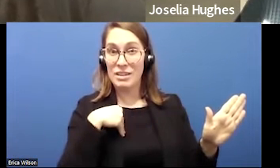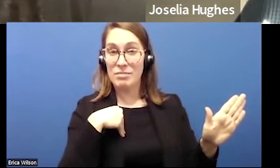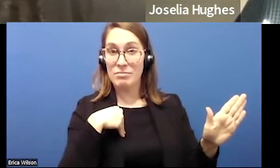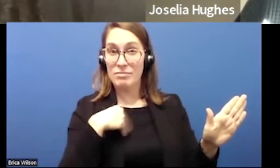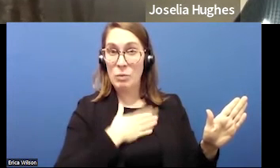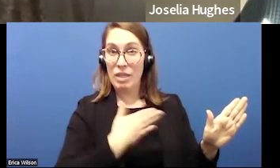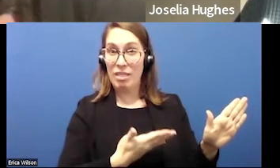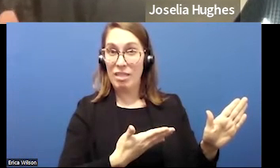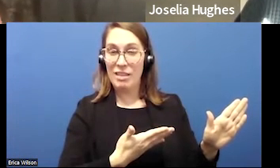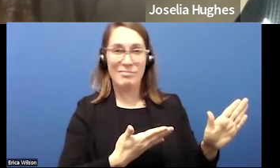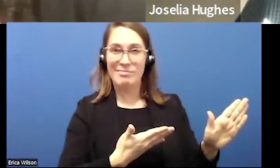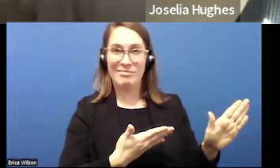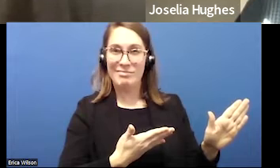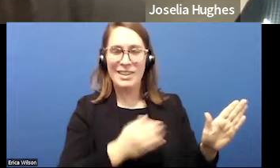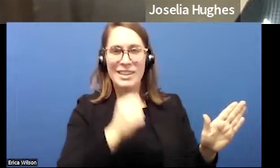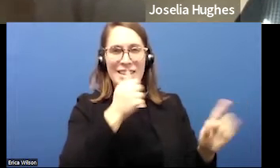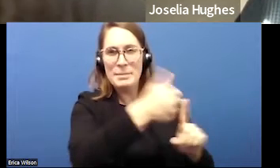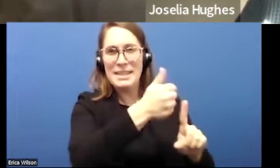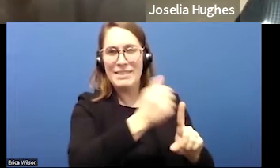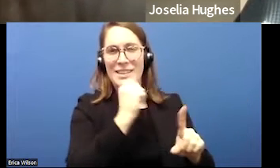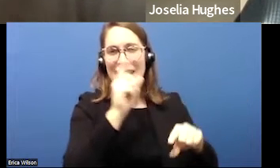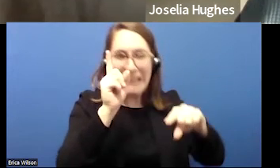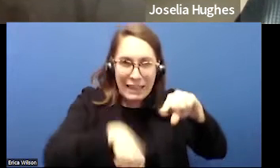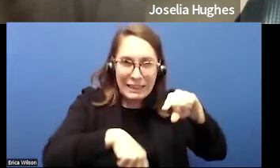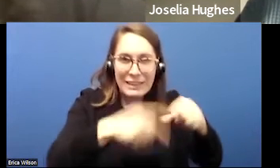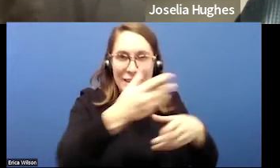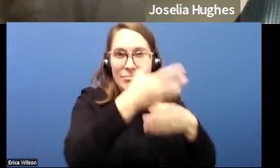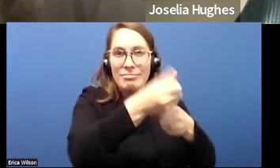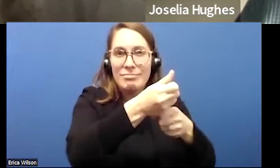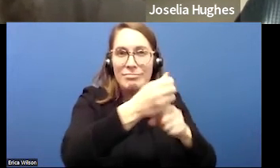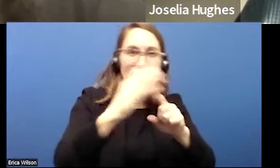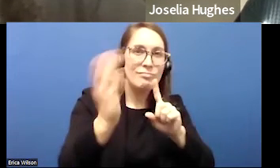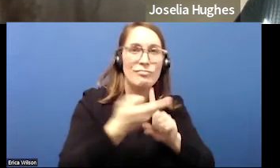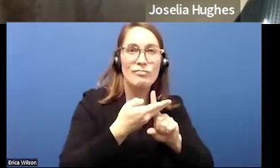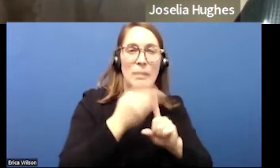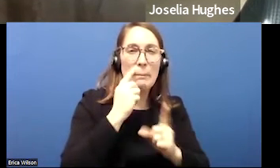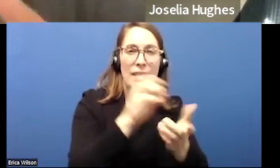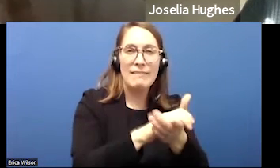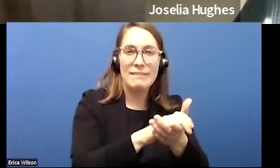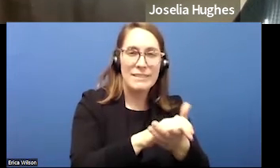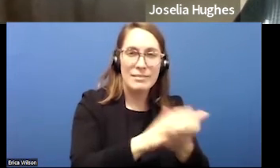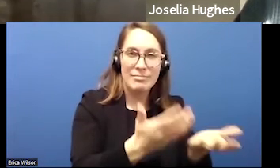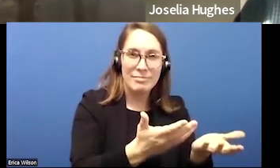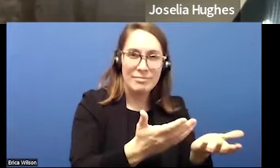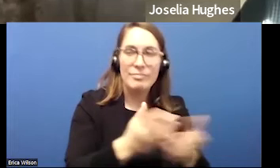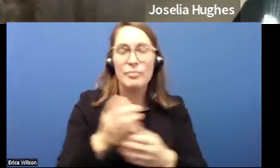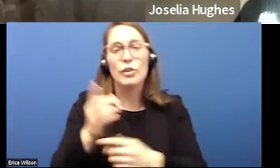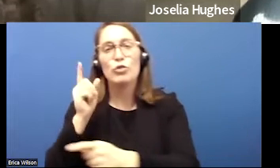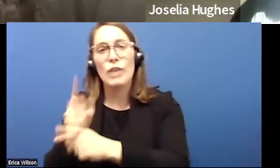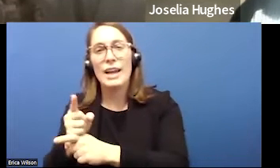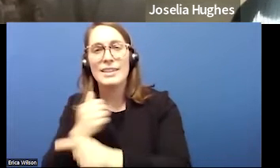to that, then they will never quote unquote buy in. Right. And to be,